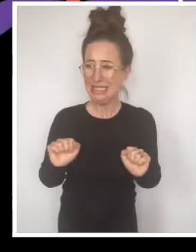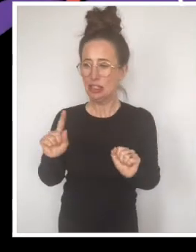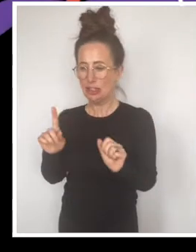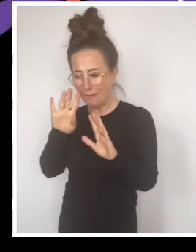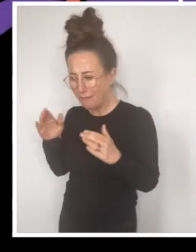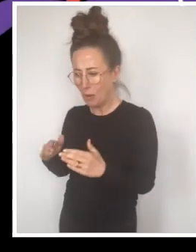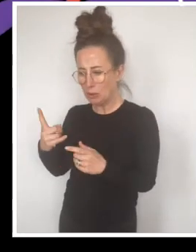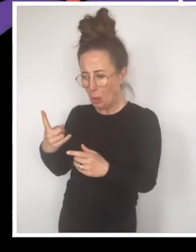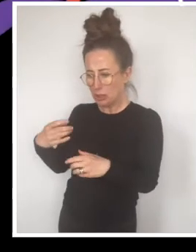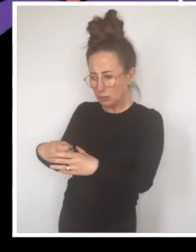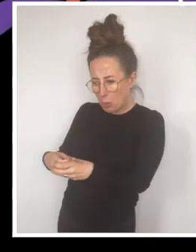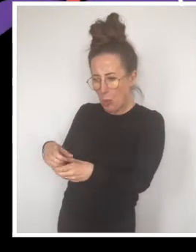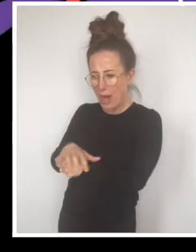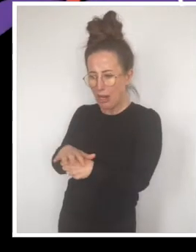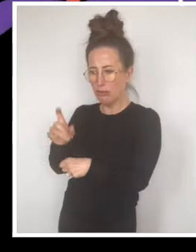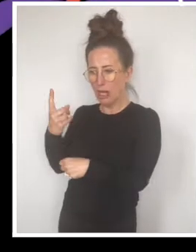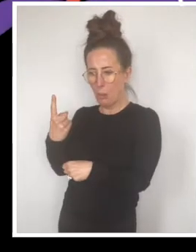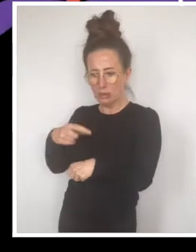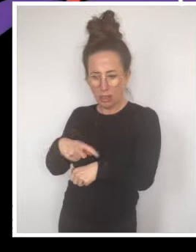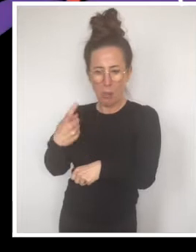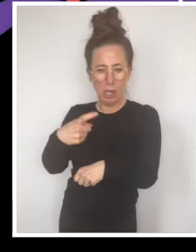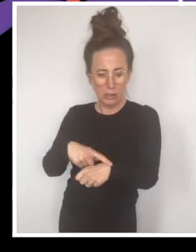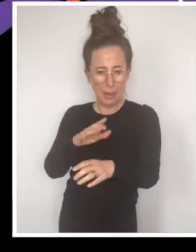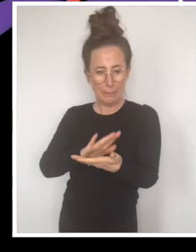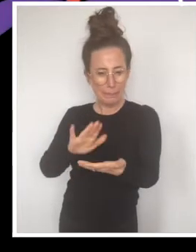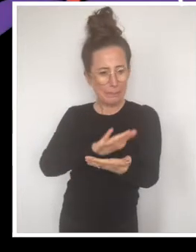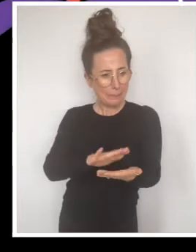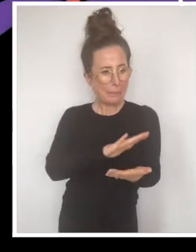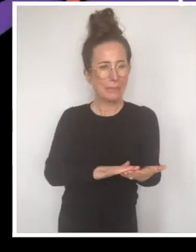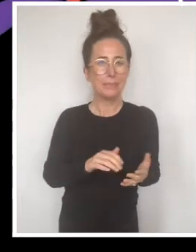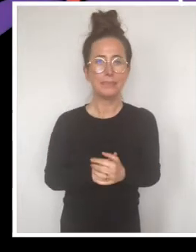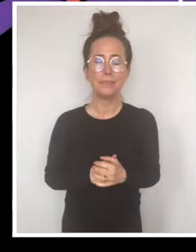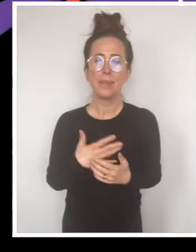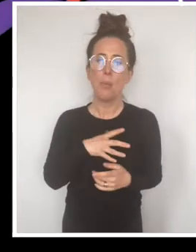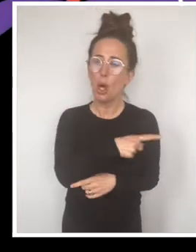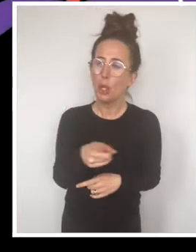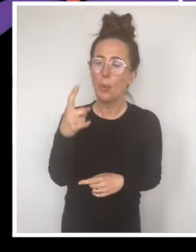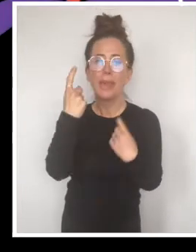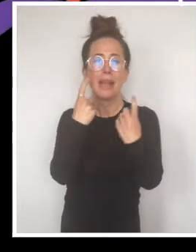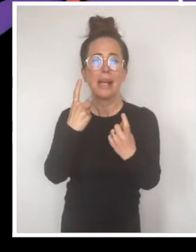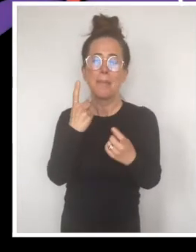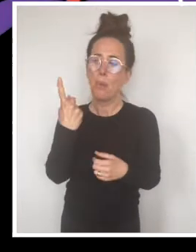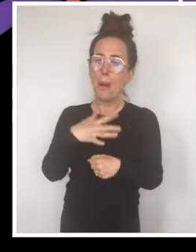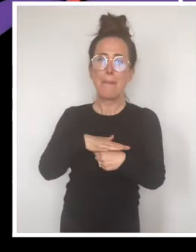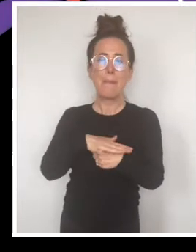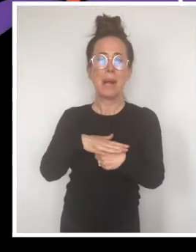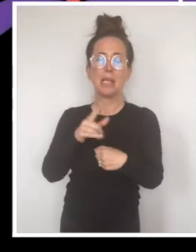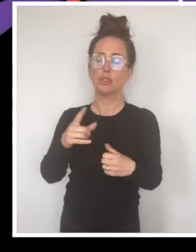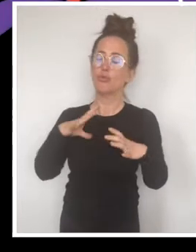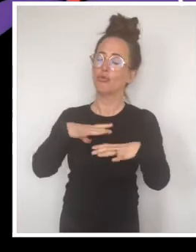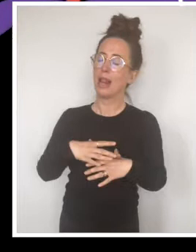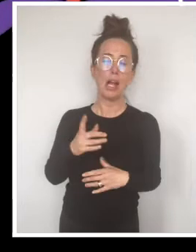area. So think about a place where you would like to relax in your home. Ideally not your